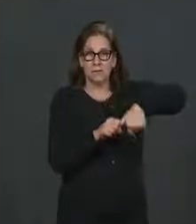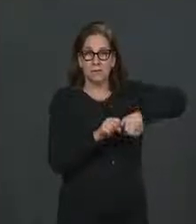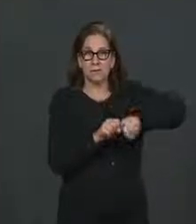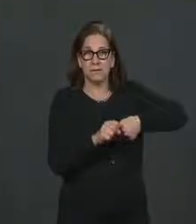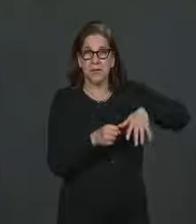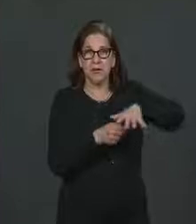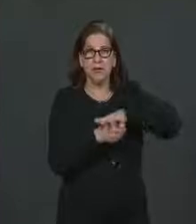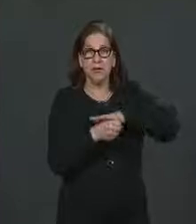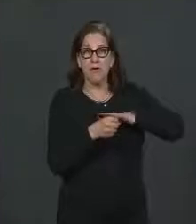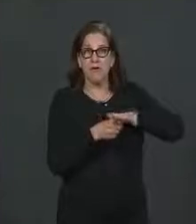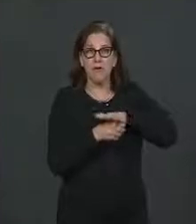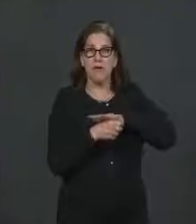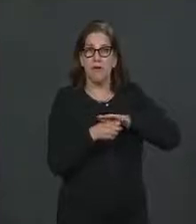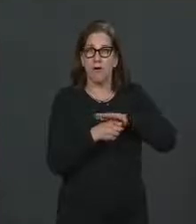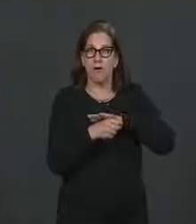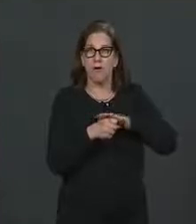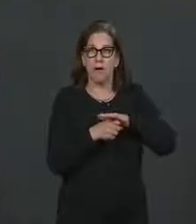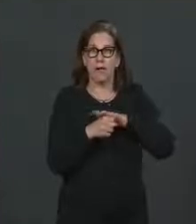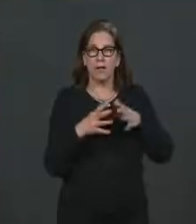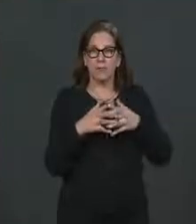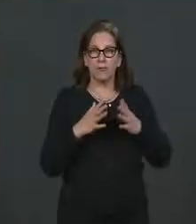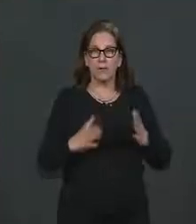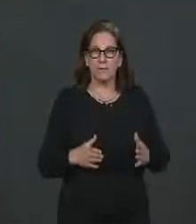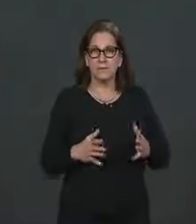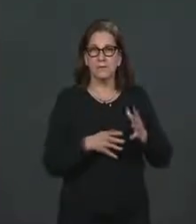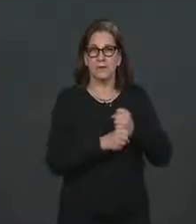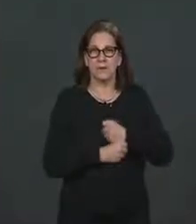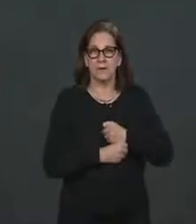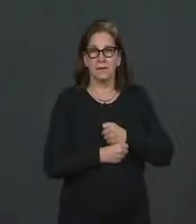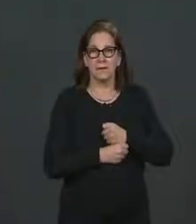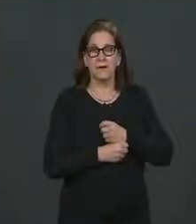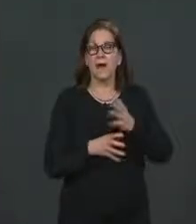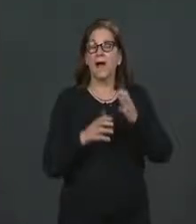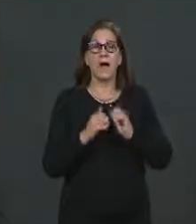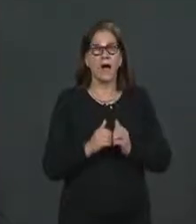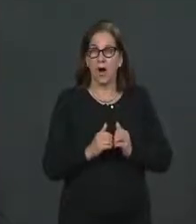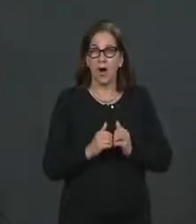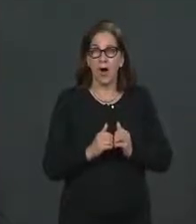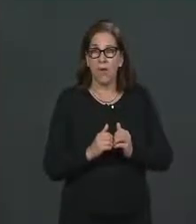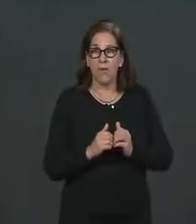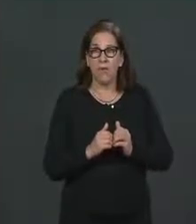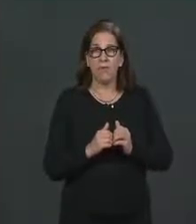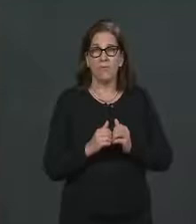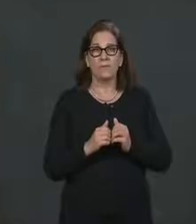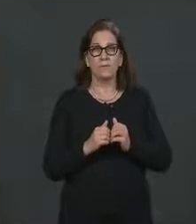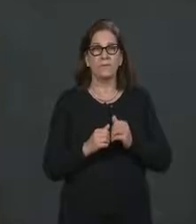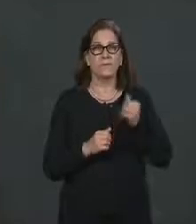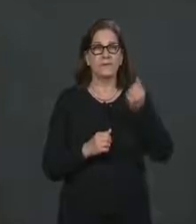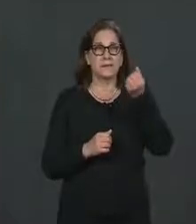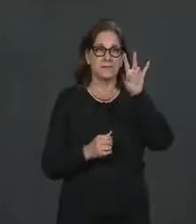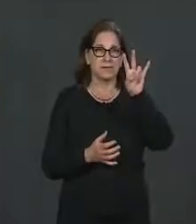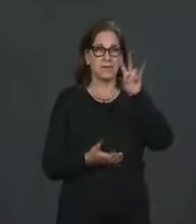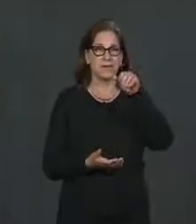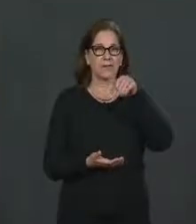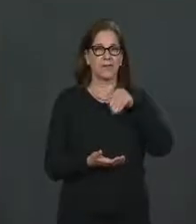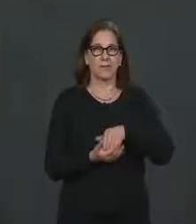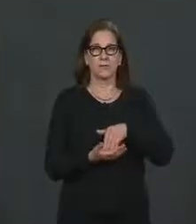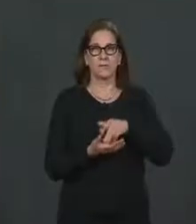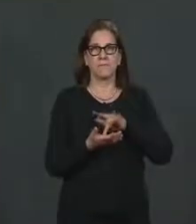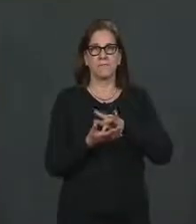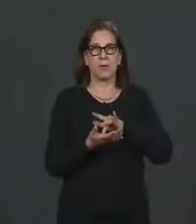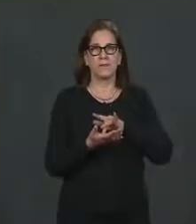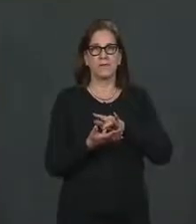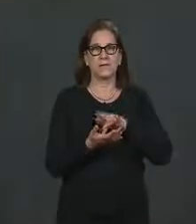Look, we're going to do this by growing from having 17,000 pharmacies giving out